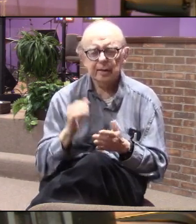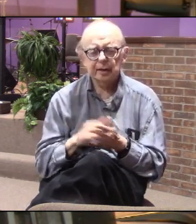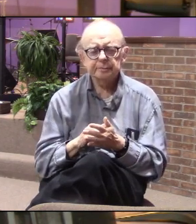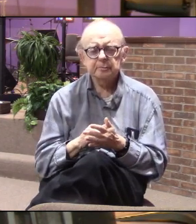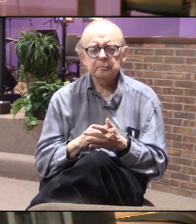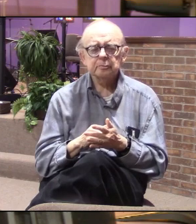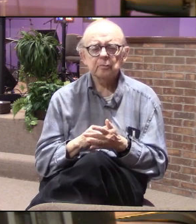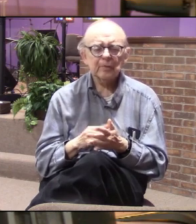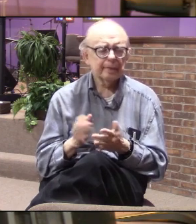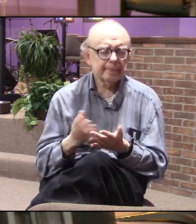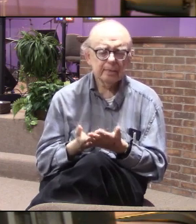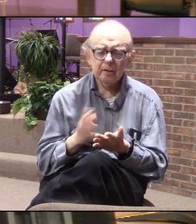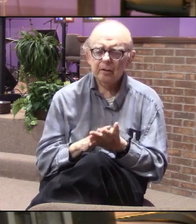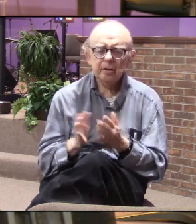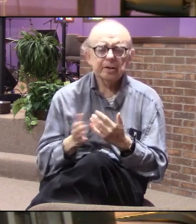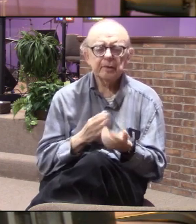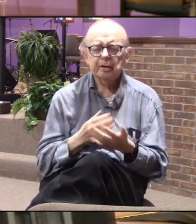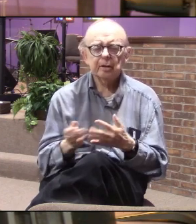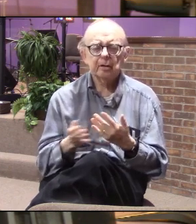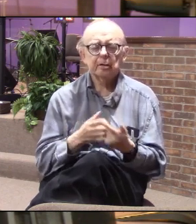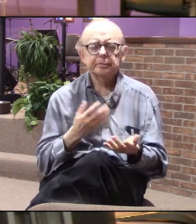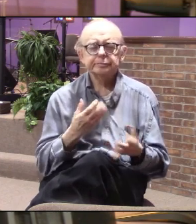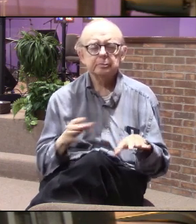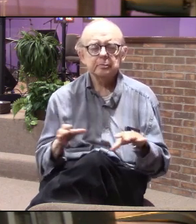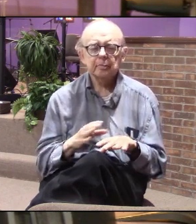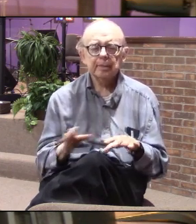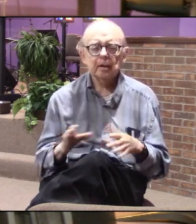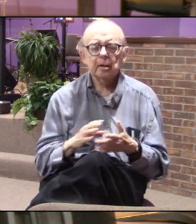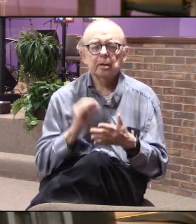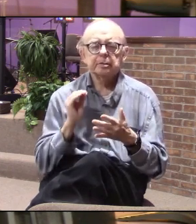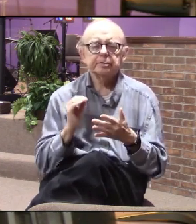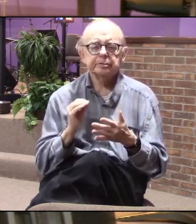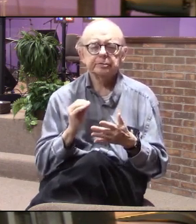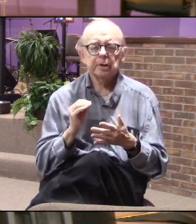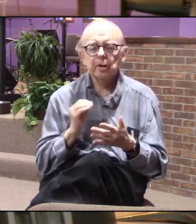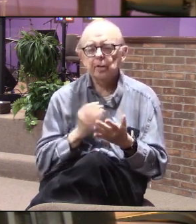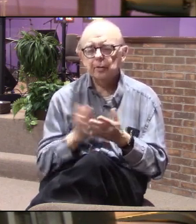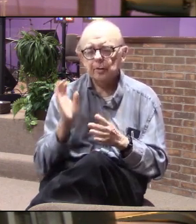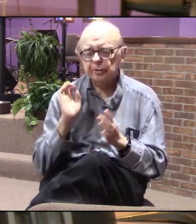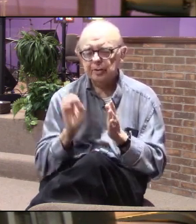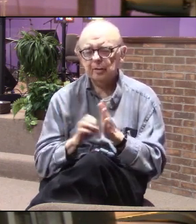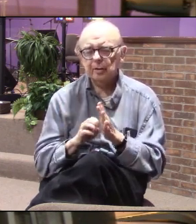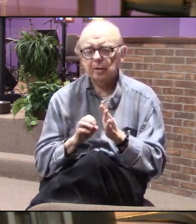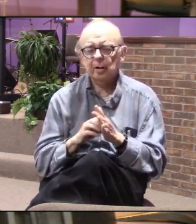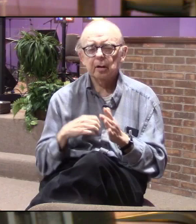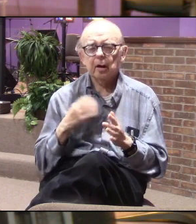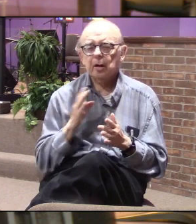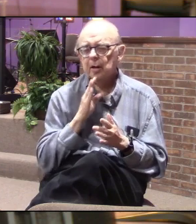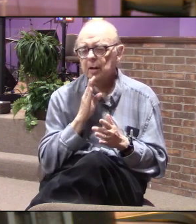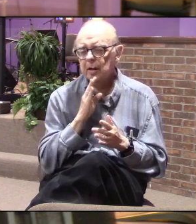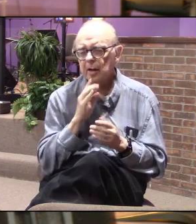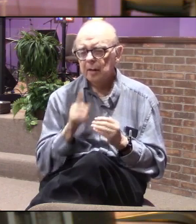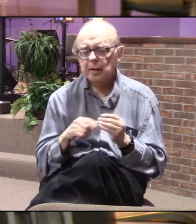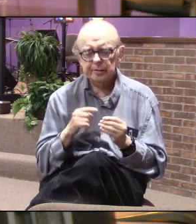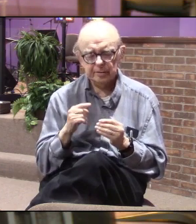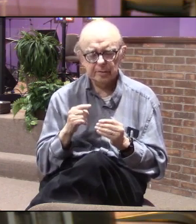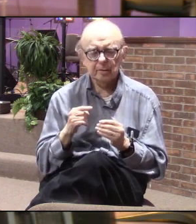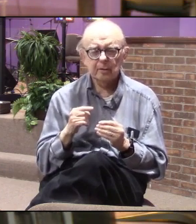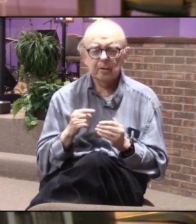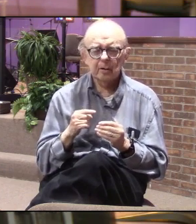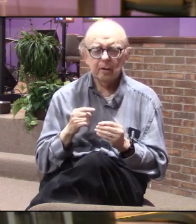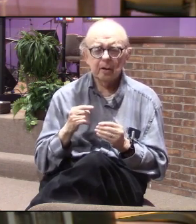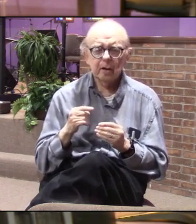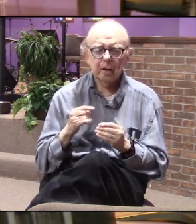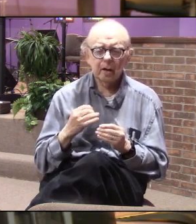If cooking or whatever else it is that you're doing. And you learn by those examples. And so we're going to talk about this guy who was